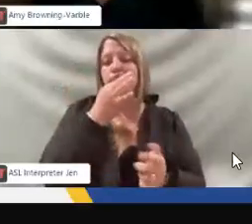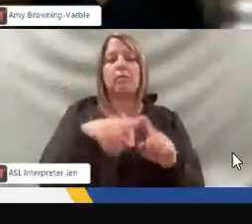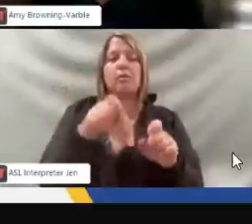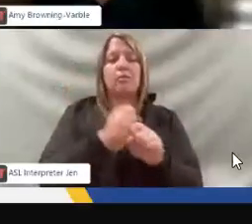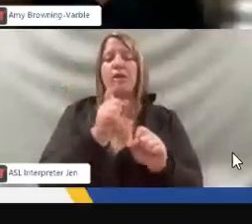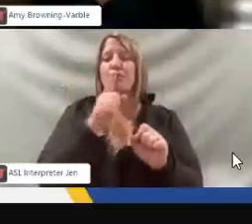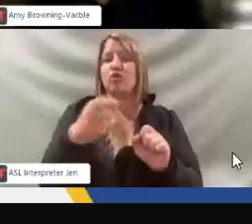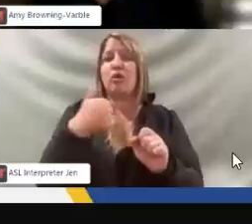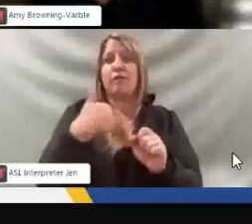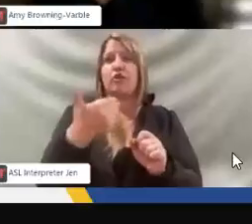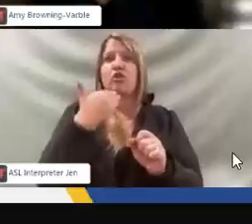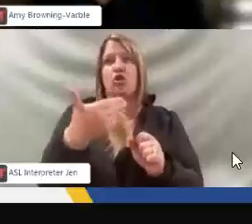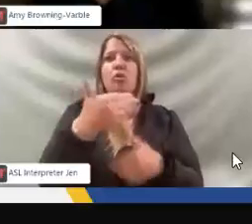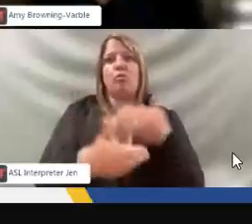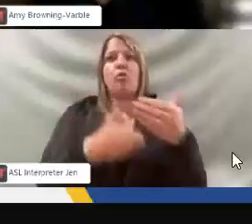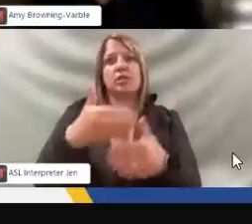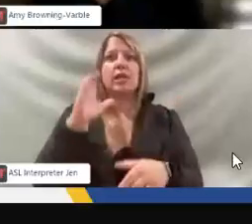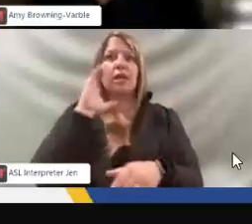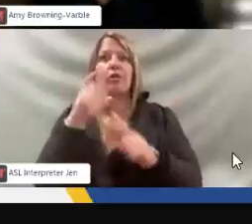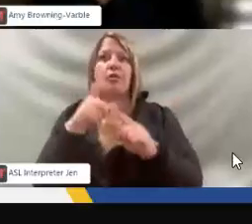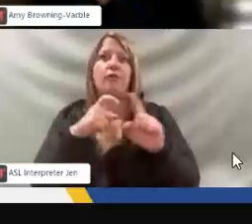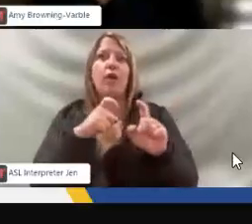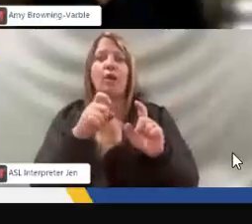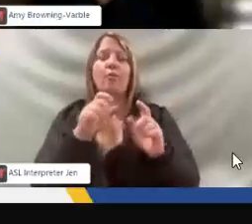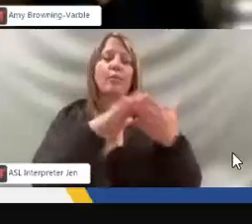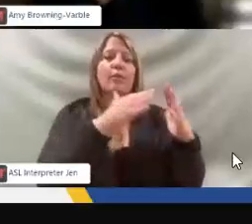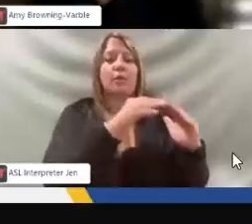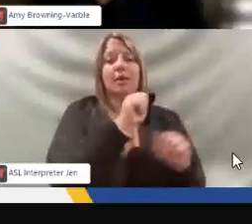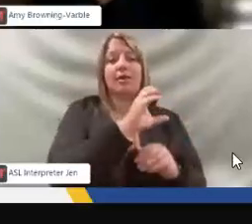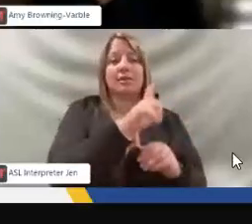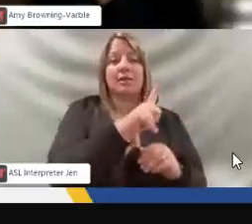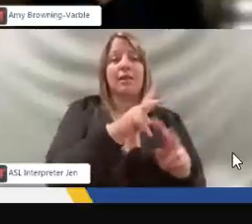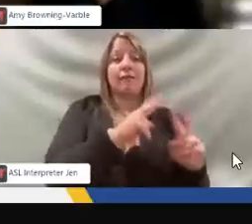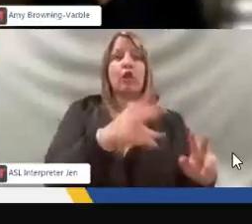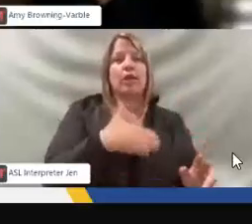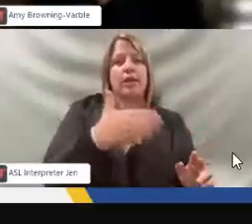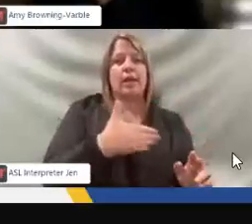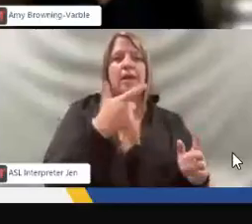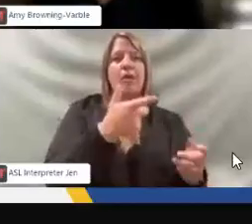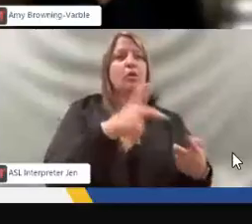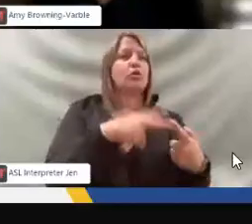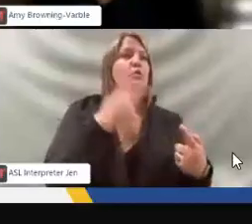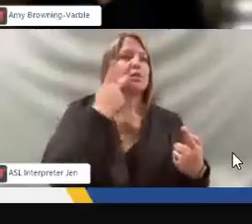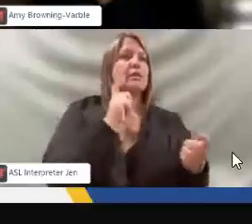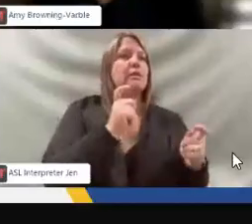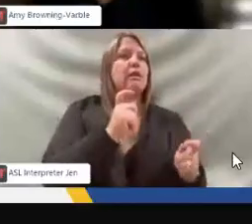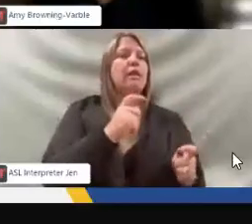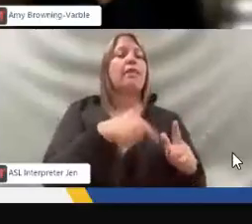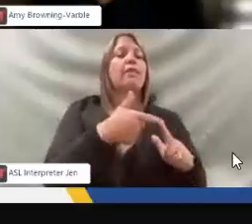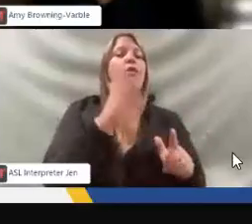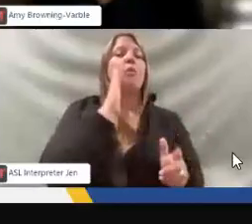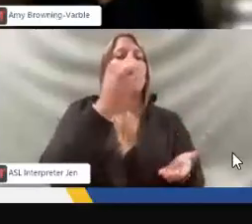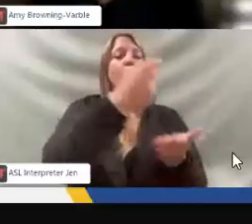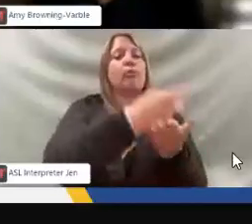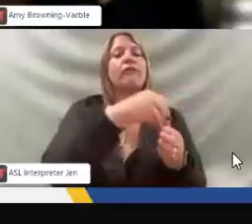for hearing from the community. And again, ACL, very happy with that. They want to see a few small tweaks, and we will be set to approve the new one